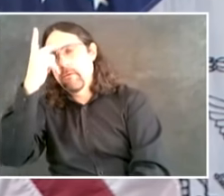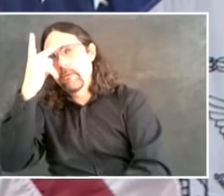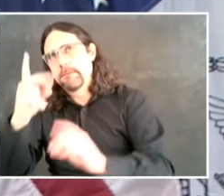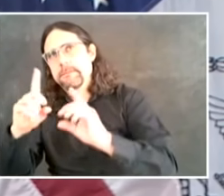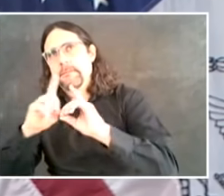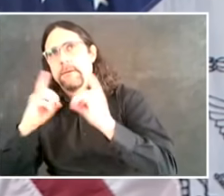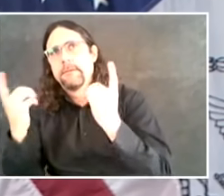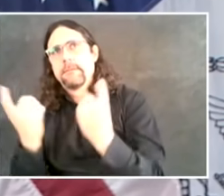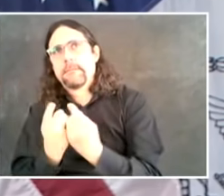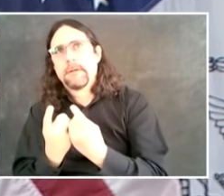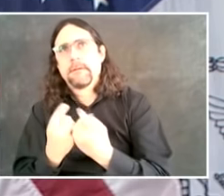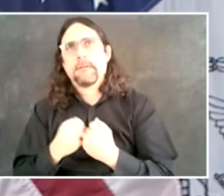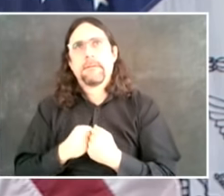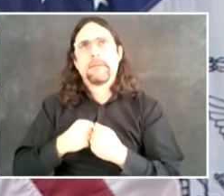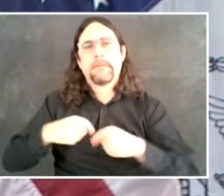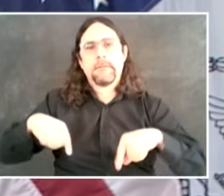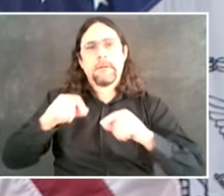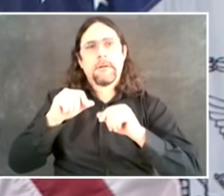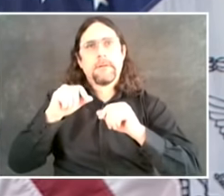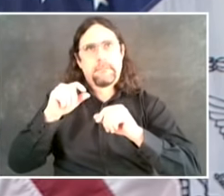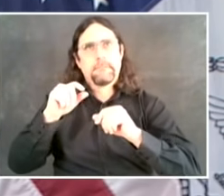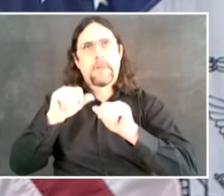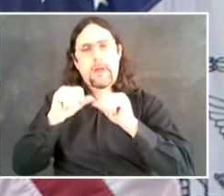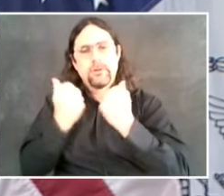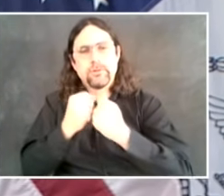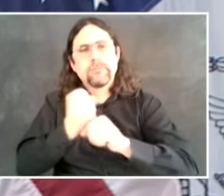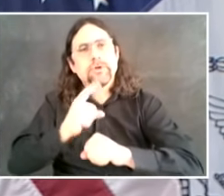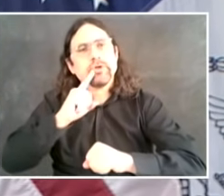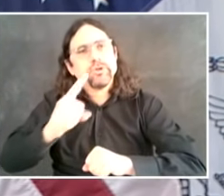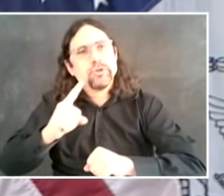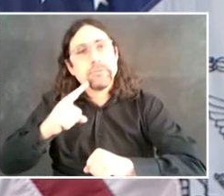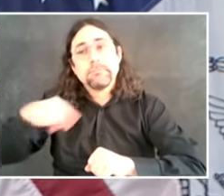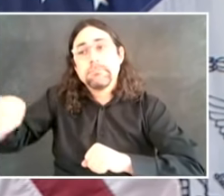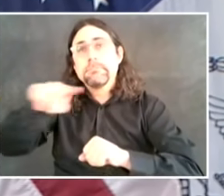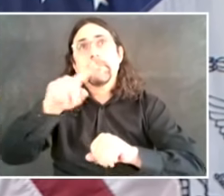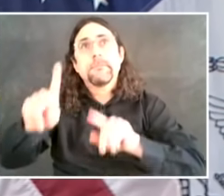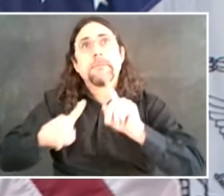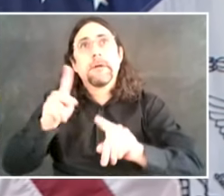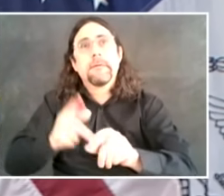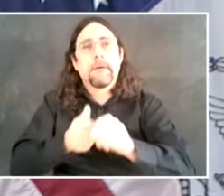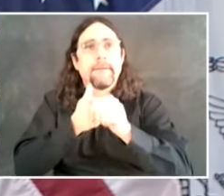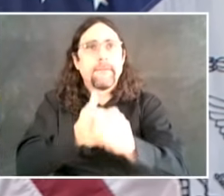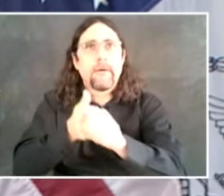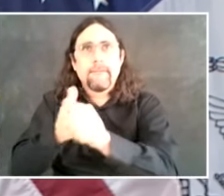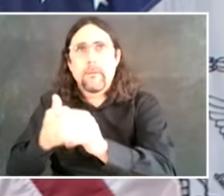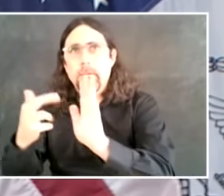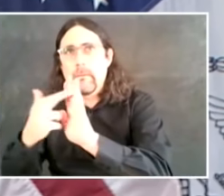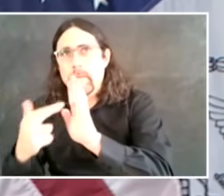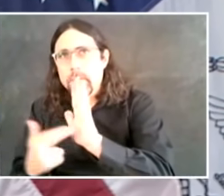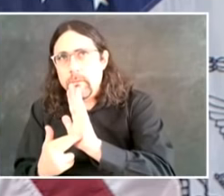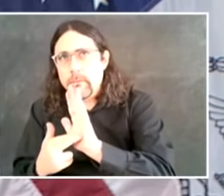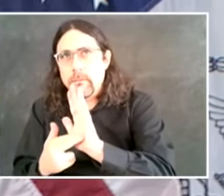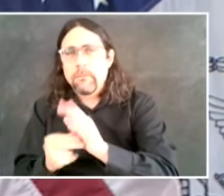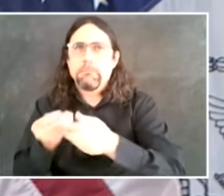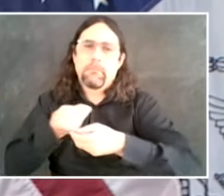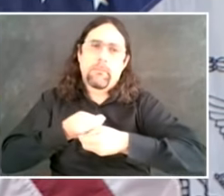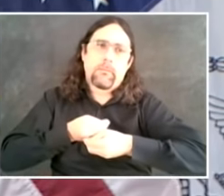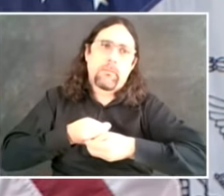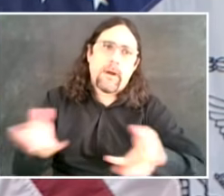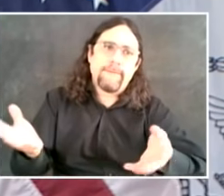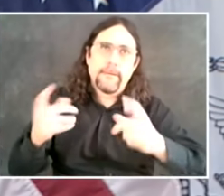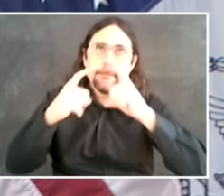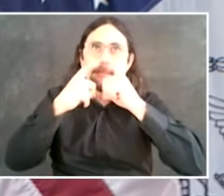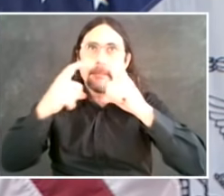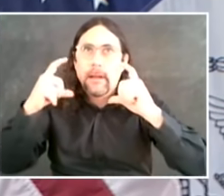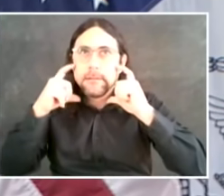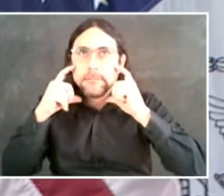enforced, to make sure people had what they needed. And this is just the beginning. More will come as we get more and more personnel back, and we're